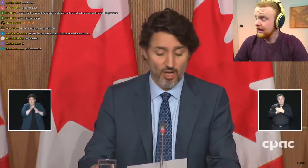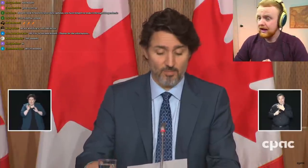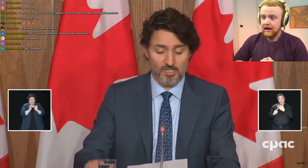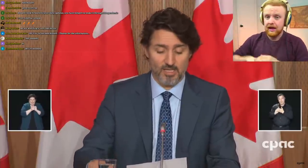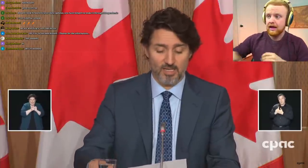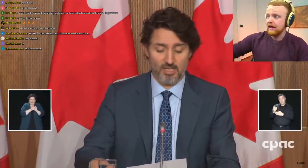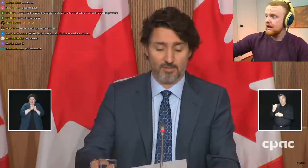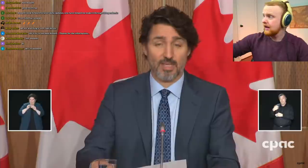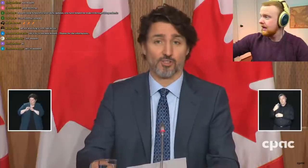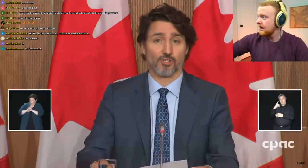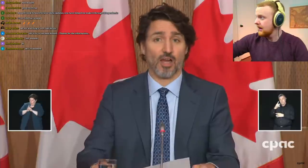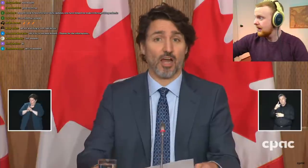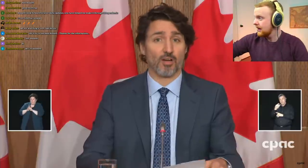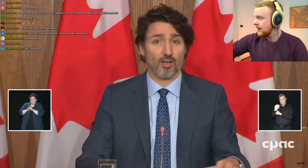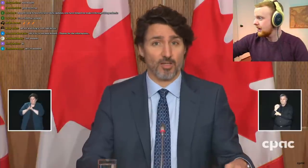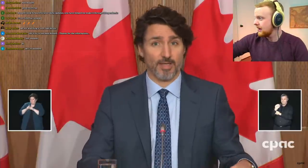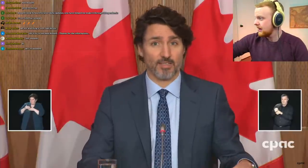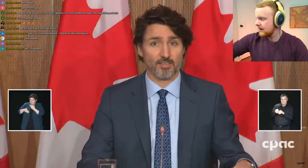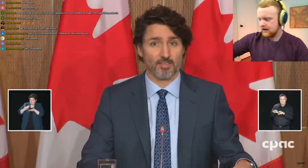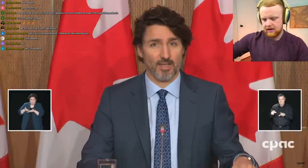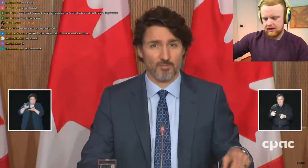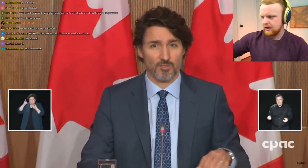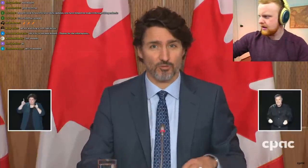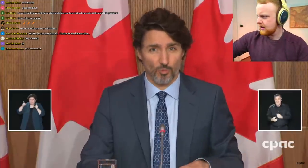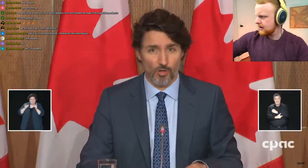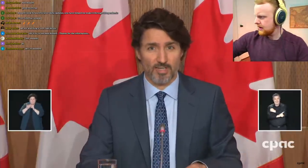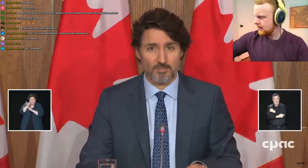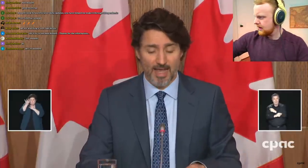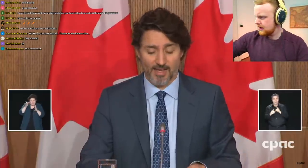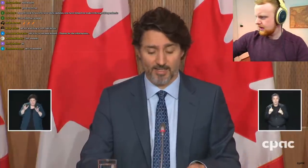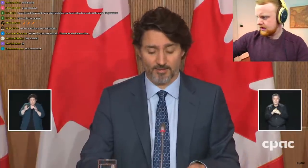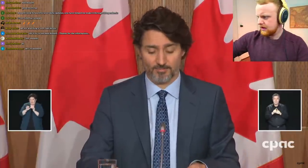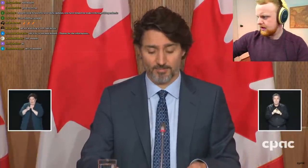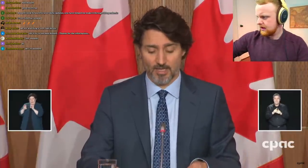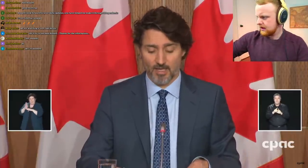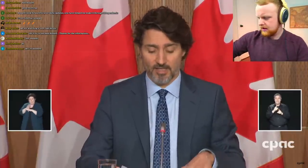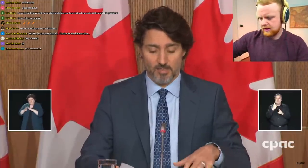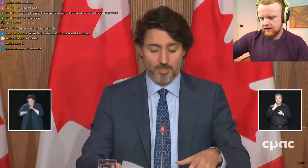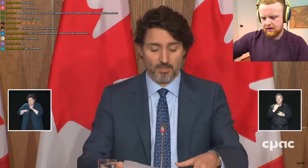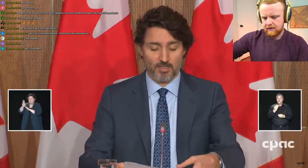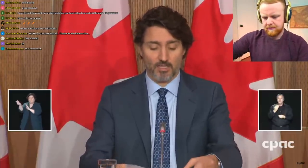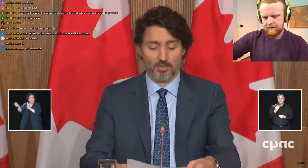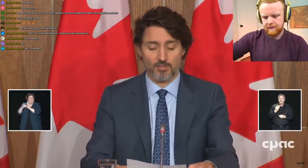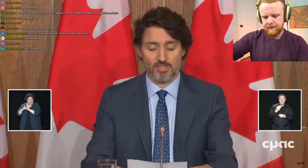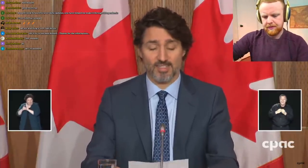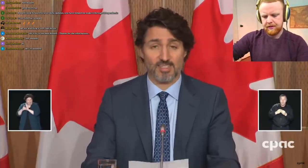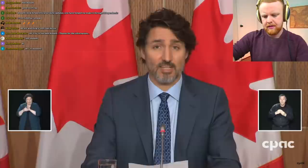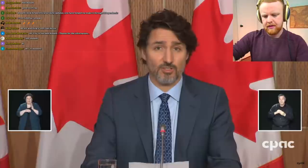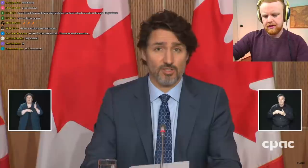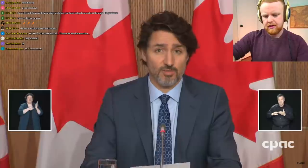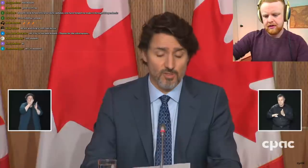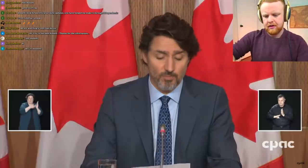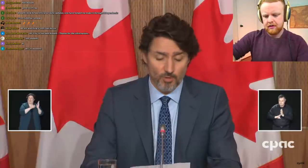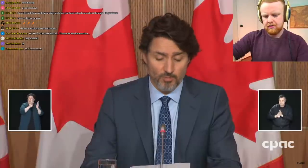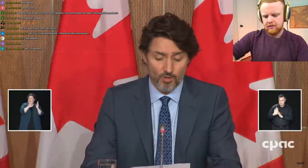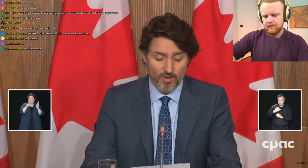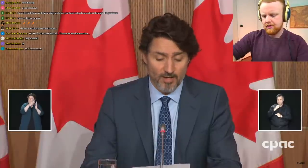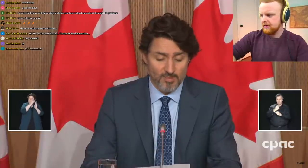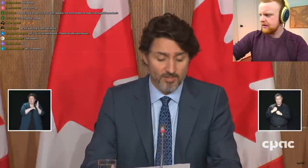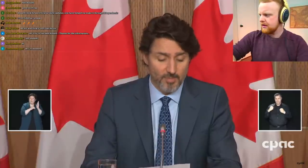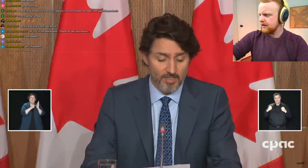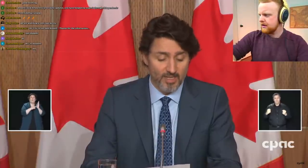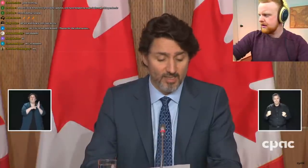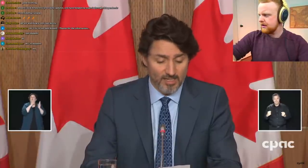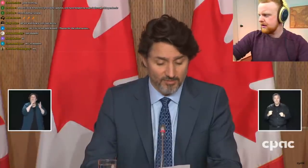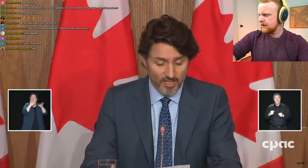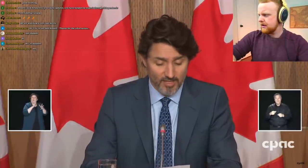create jobs, and make sure our economy comes roaring back. This bill includes extensions of support programs